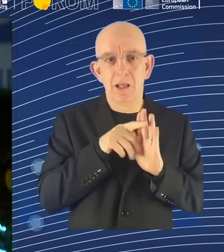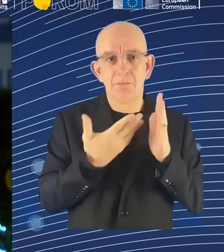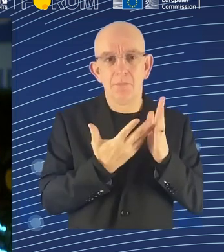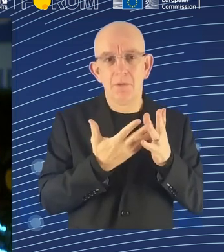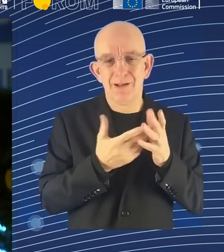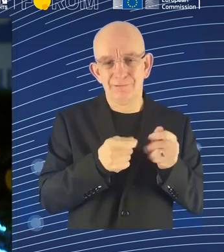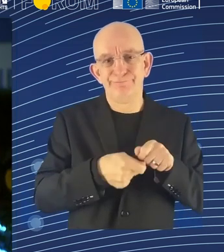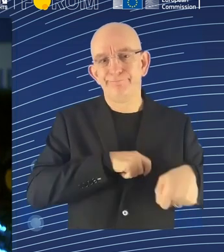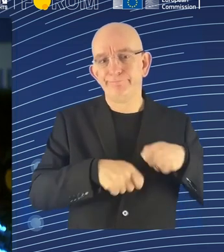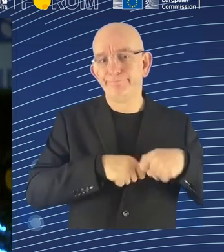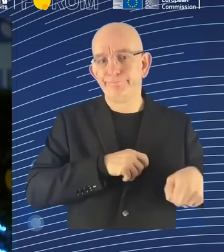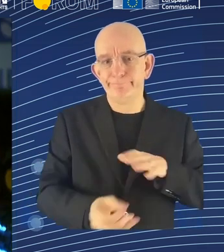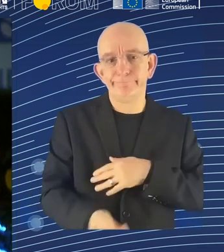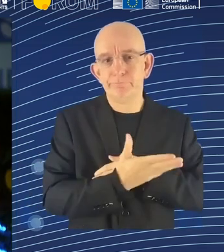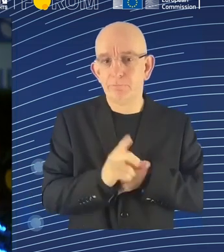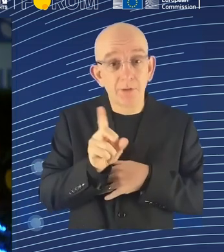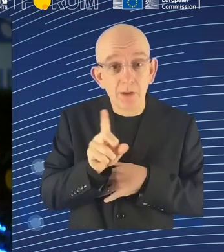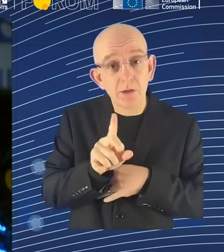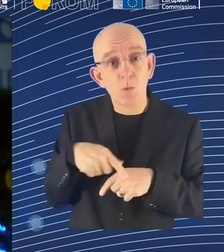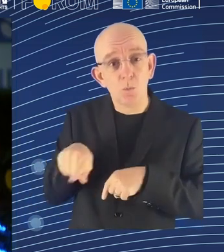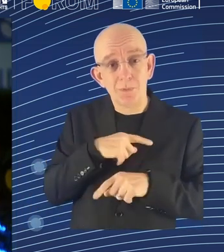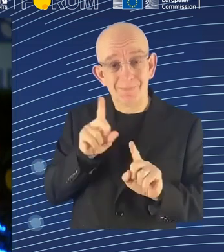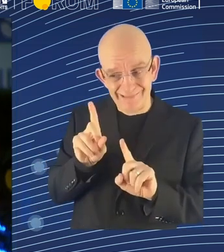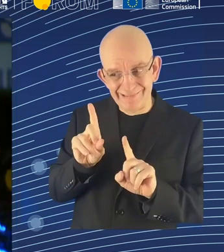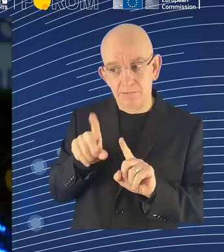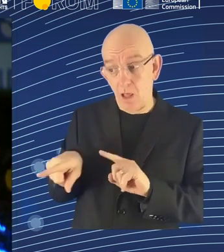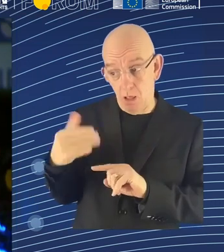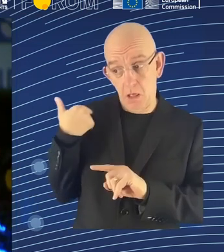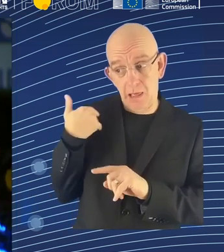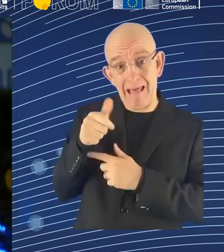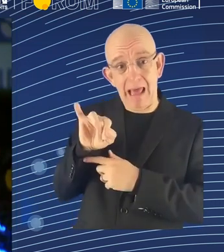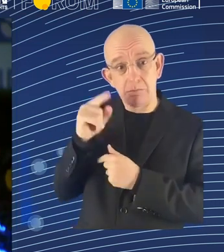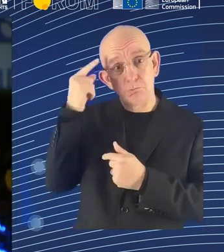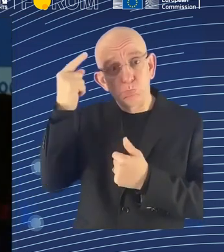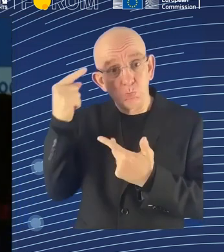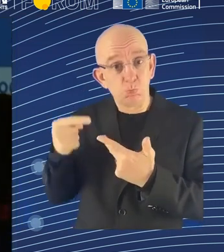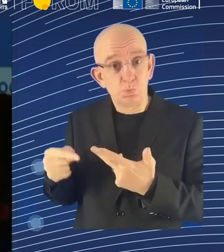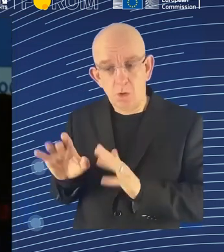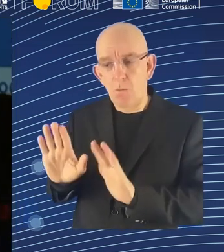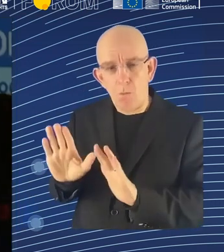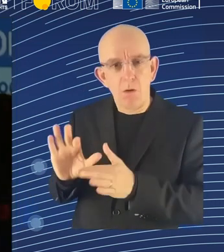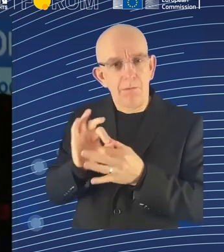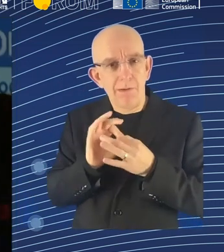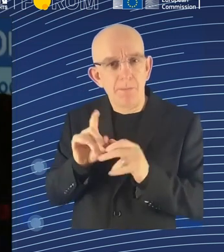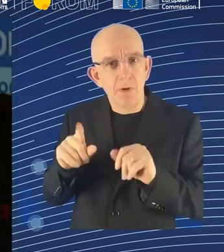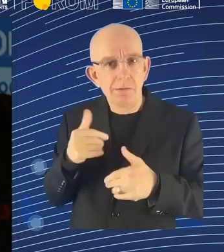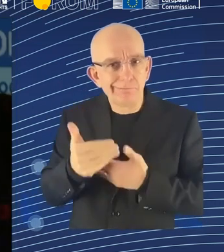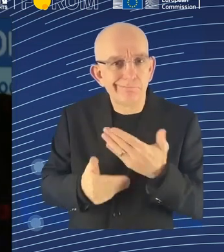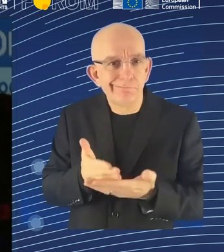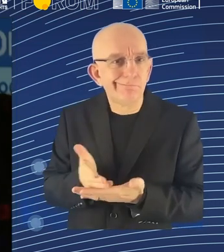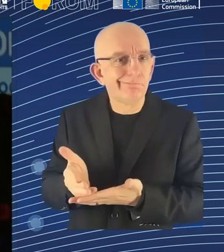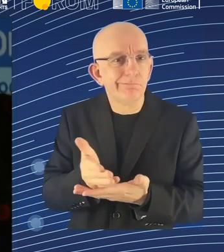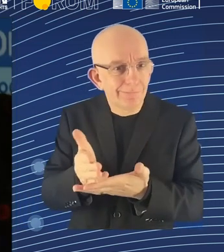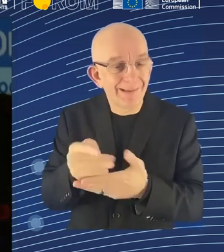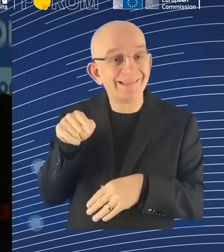in artificial intelligence. This is the whole philosophy behind the AI Act, which I've been promoting since the first day of my